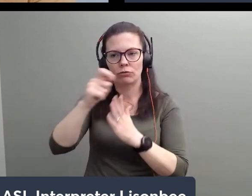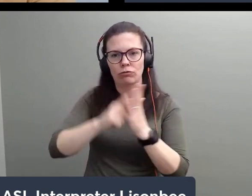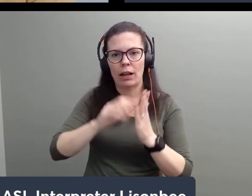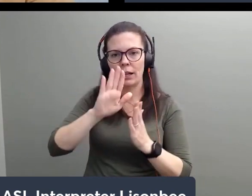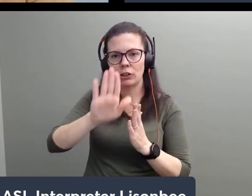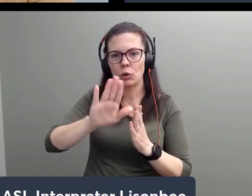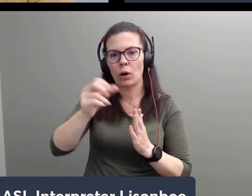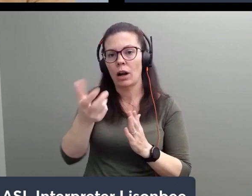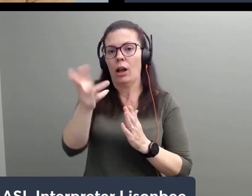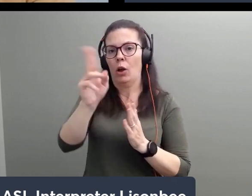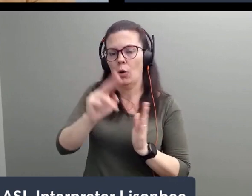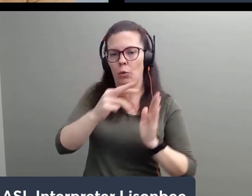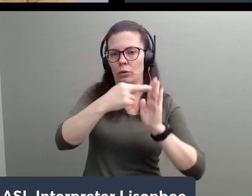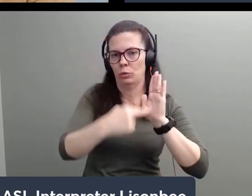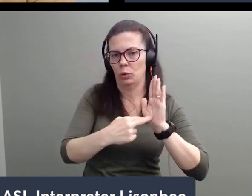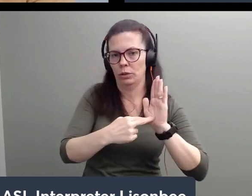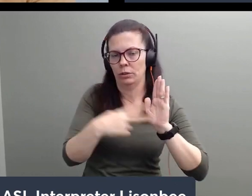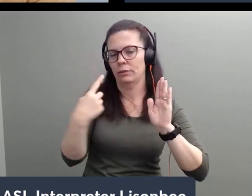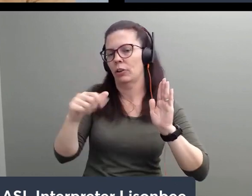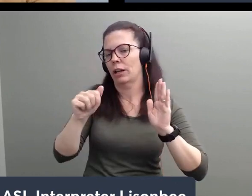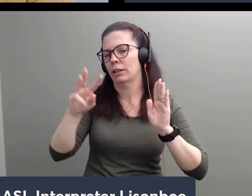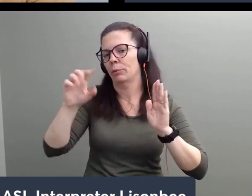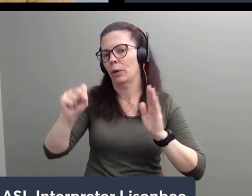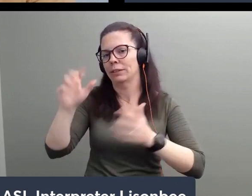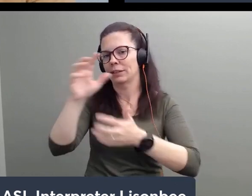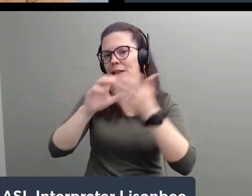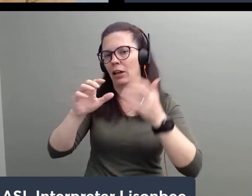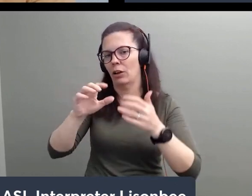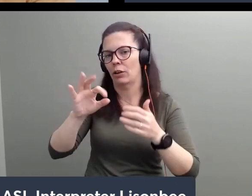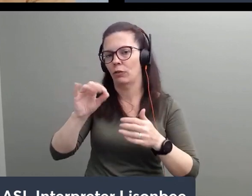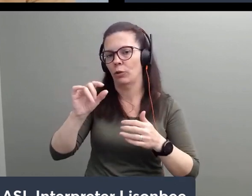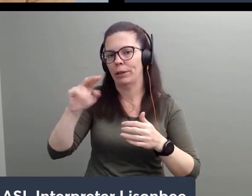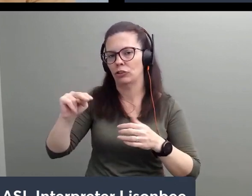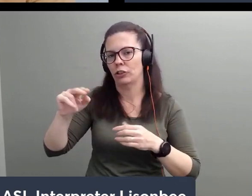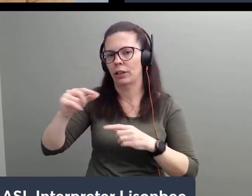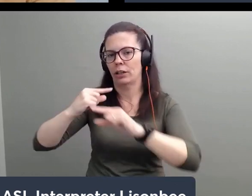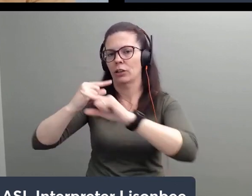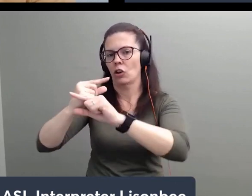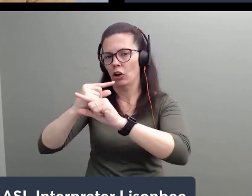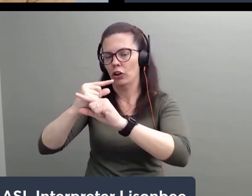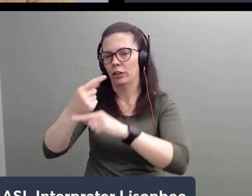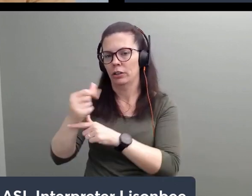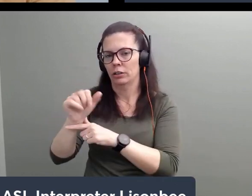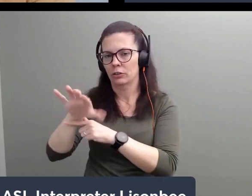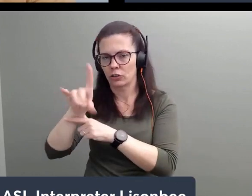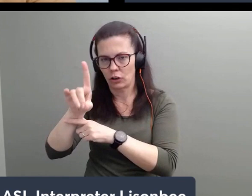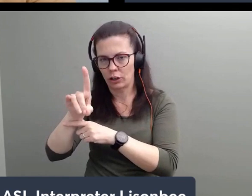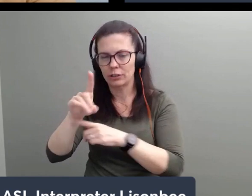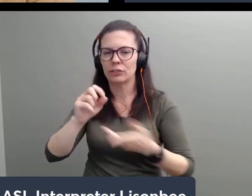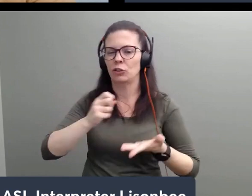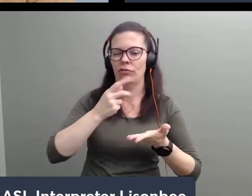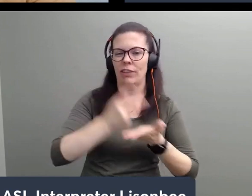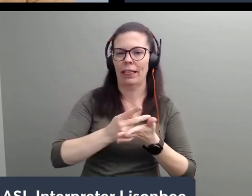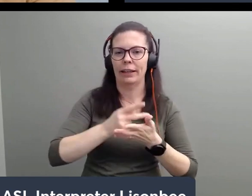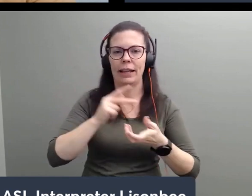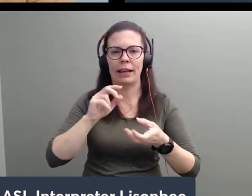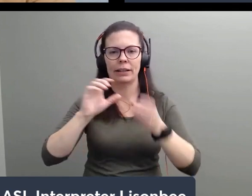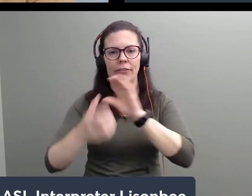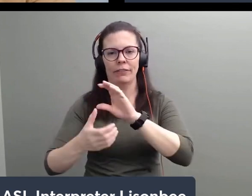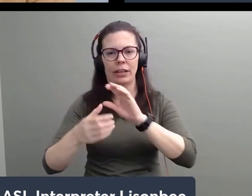rules for AWS CloudFormation Guard to validate the configuration of your resources. For